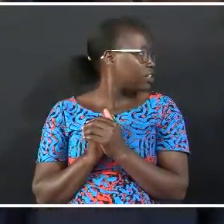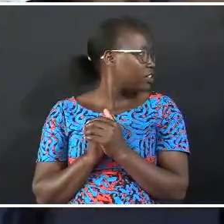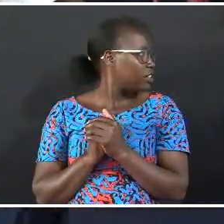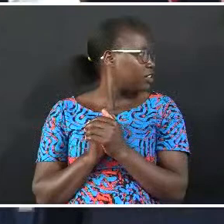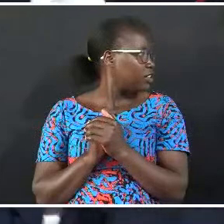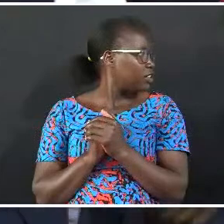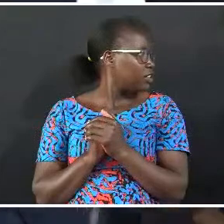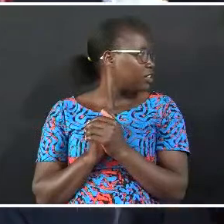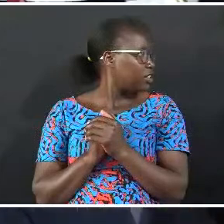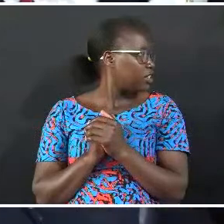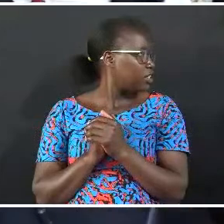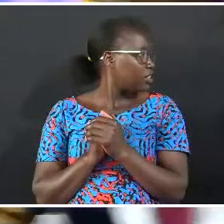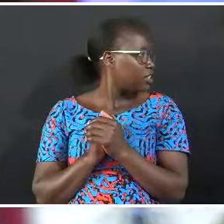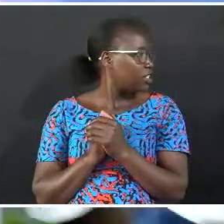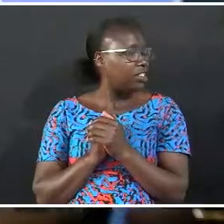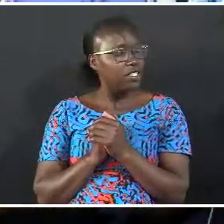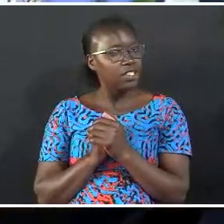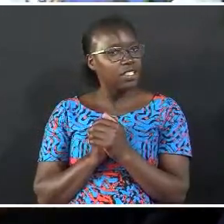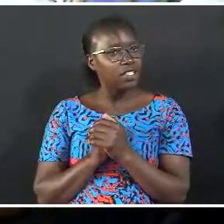Gamaliel.